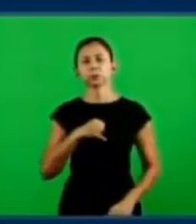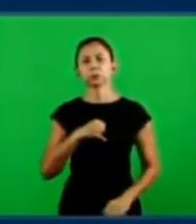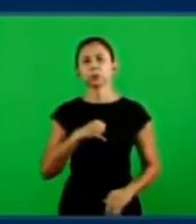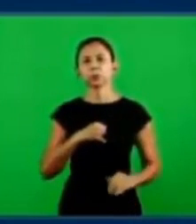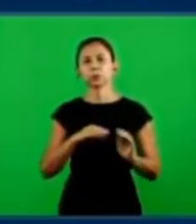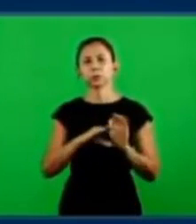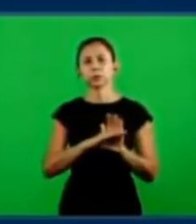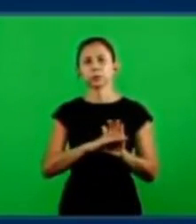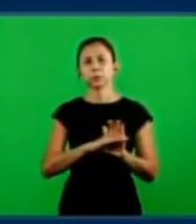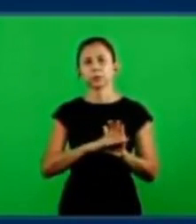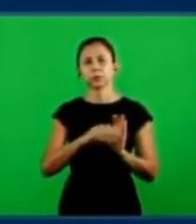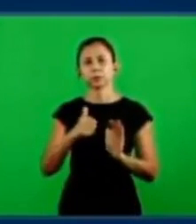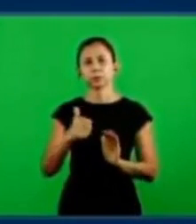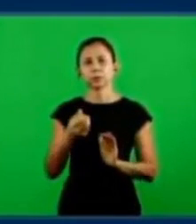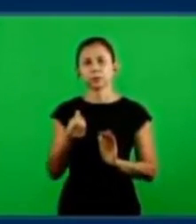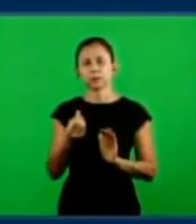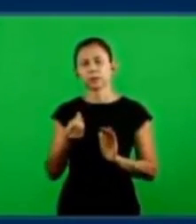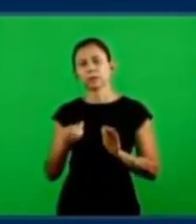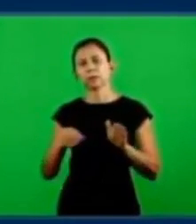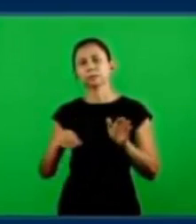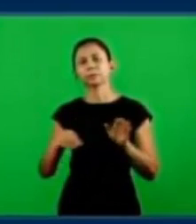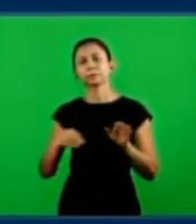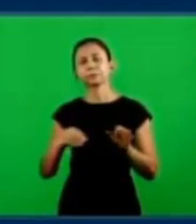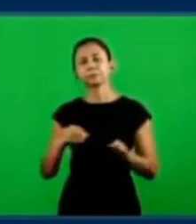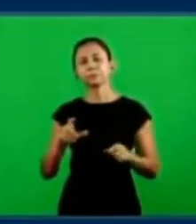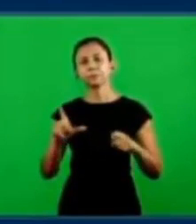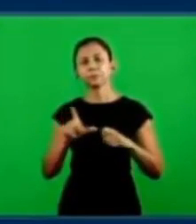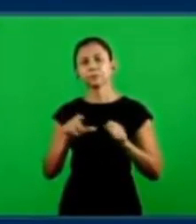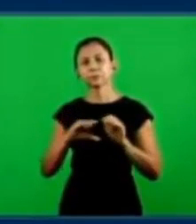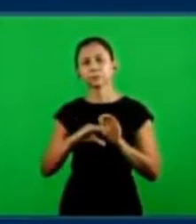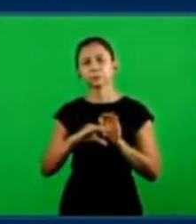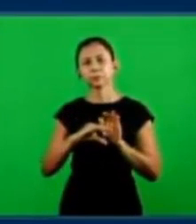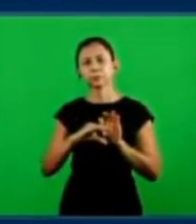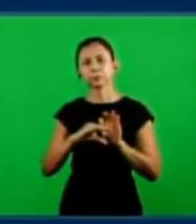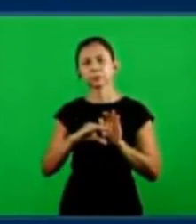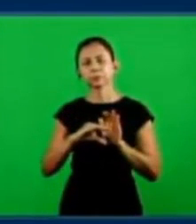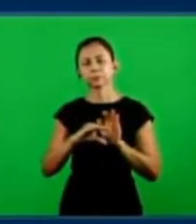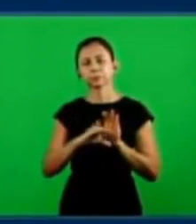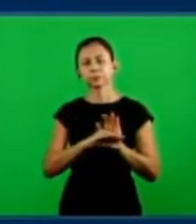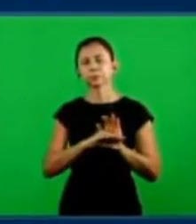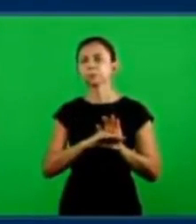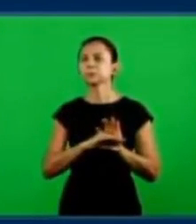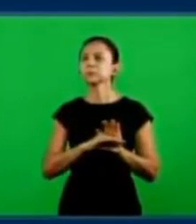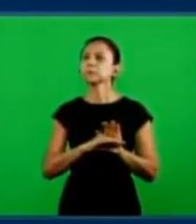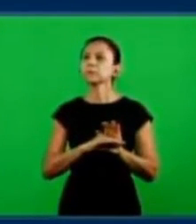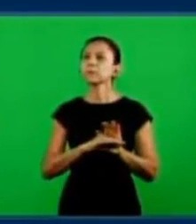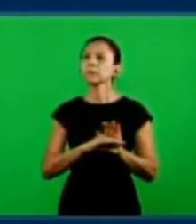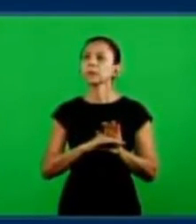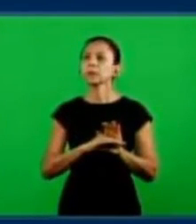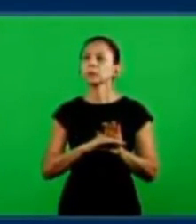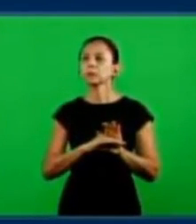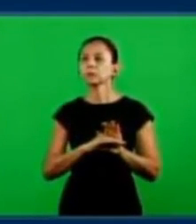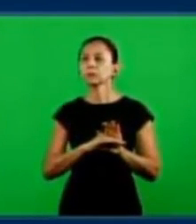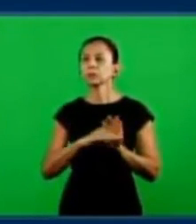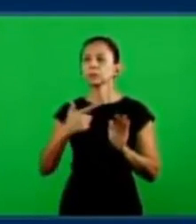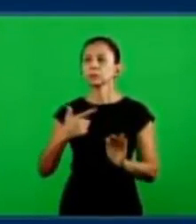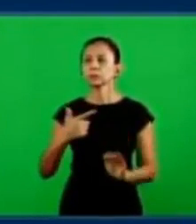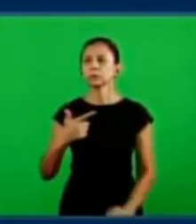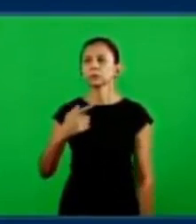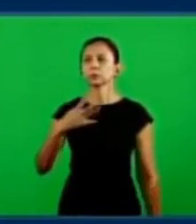as we can read in John 20:16, Luke 24:30, and Luke